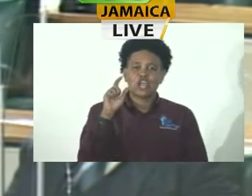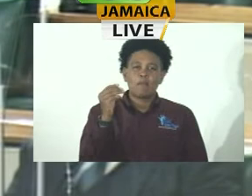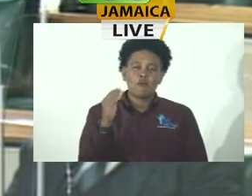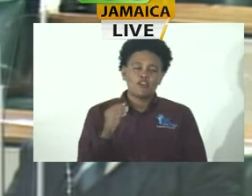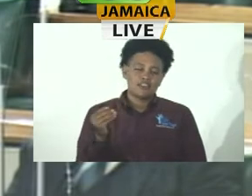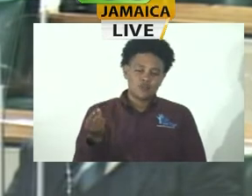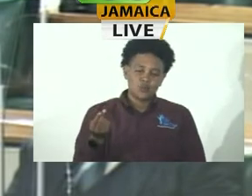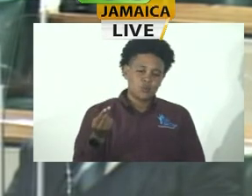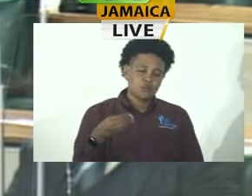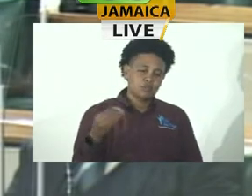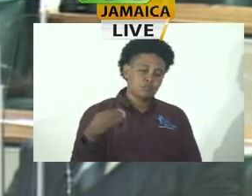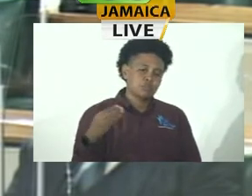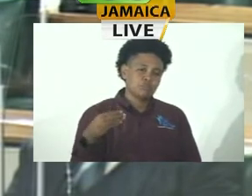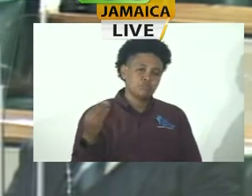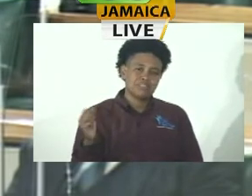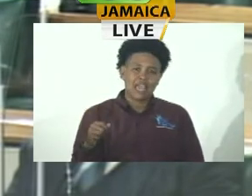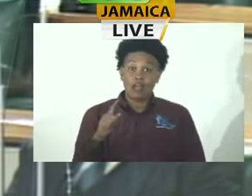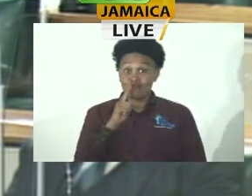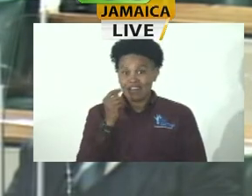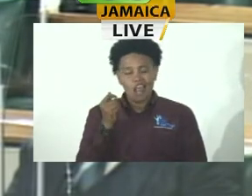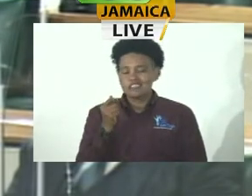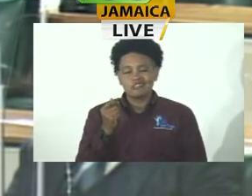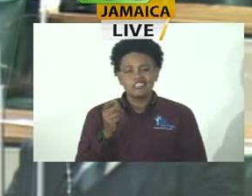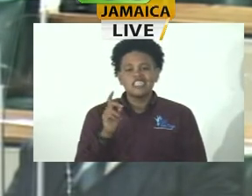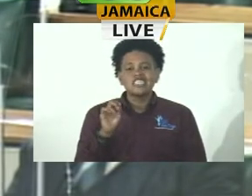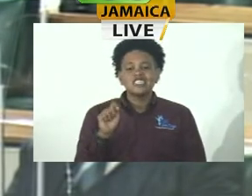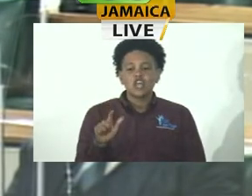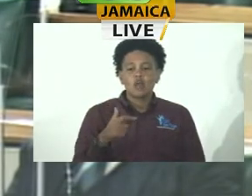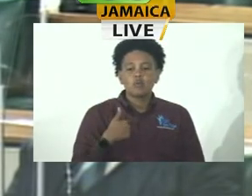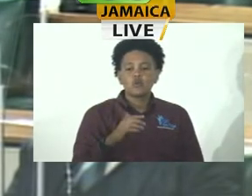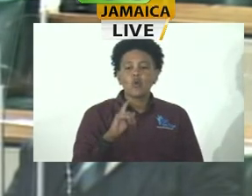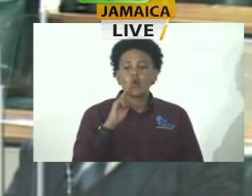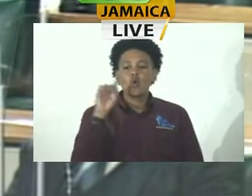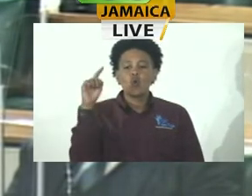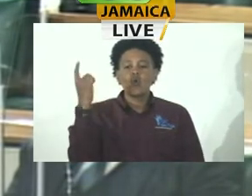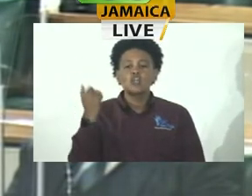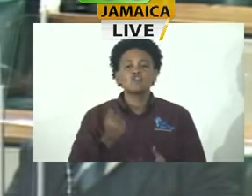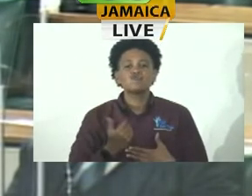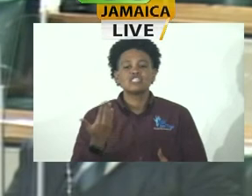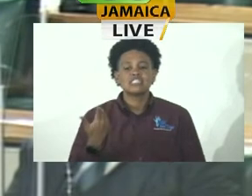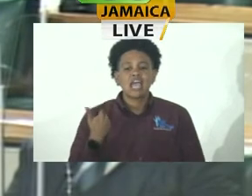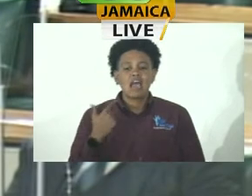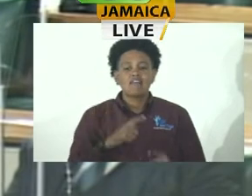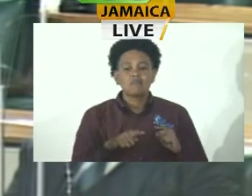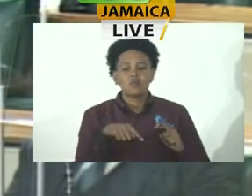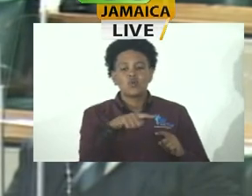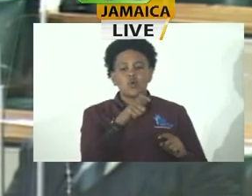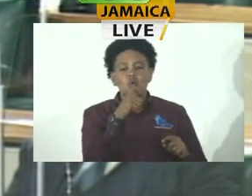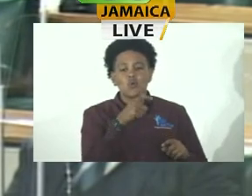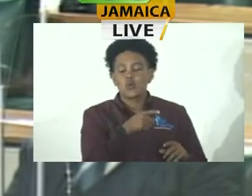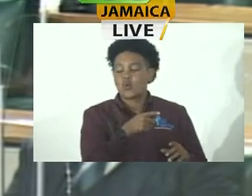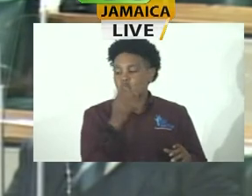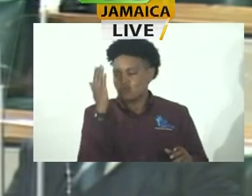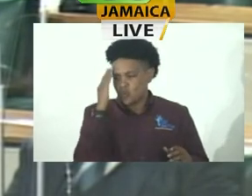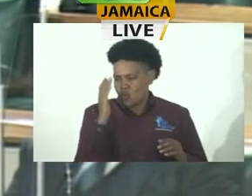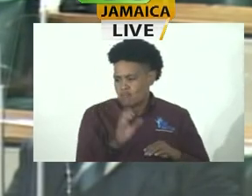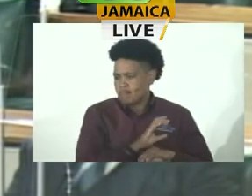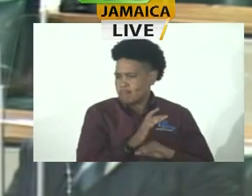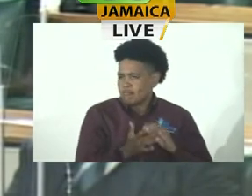the exclusive enclave of the rich and those who are native to the digital